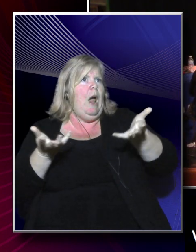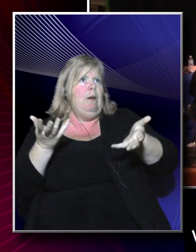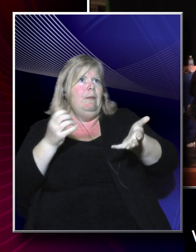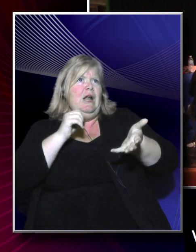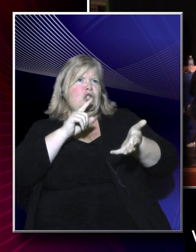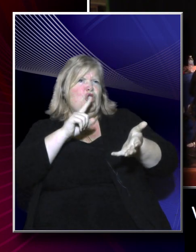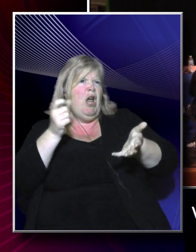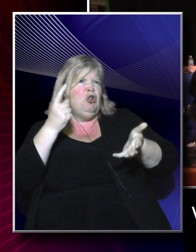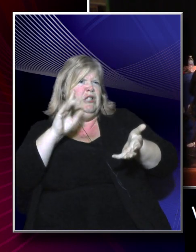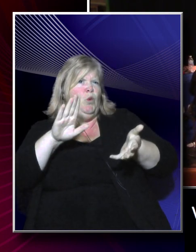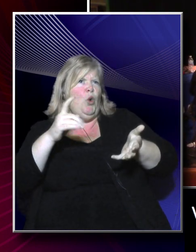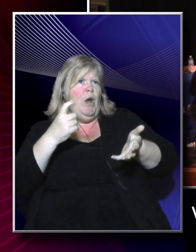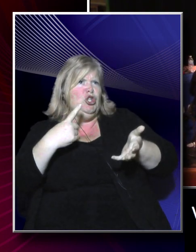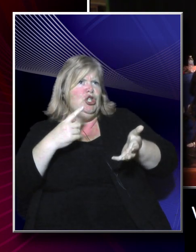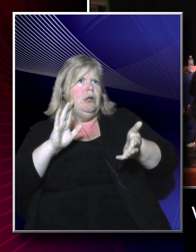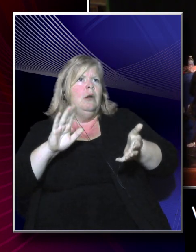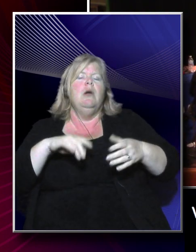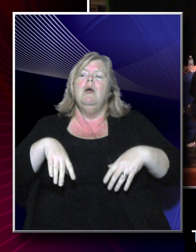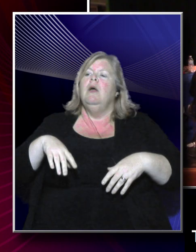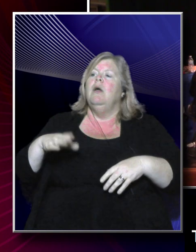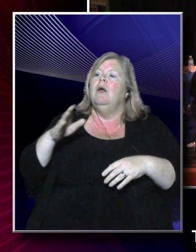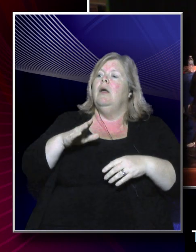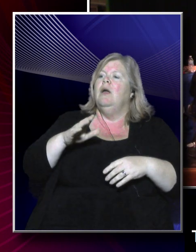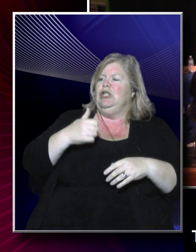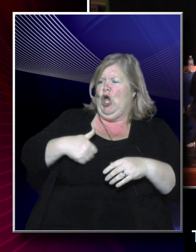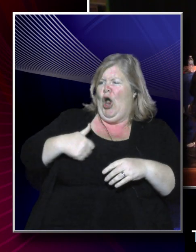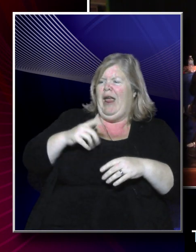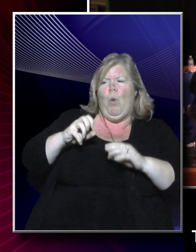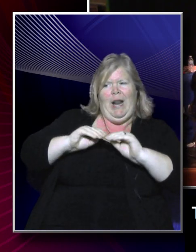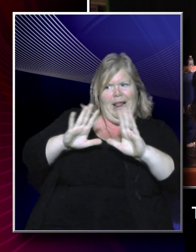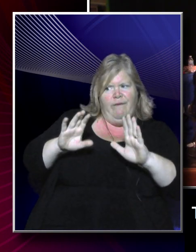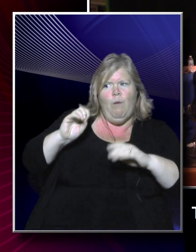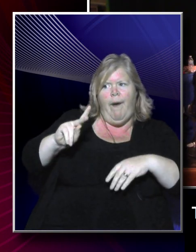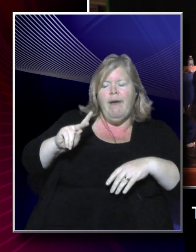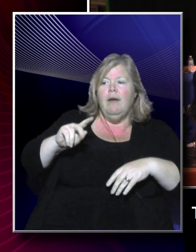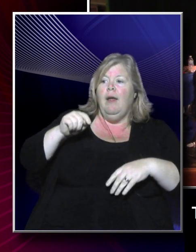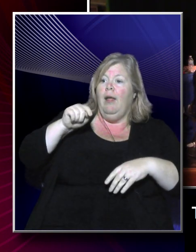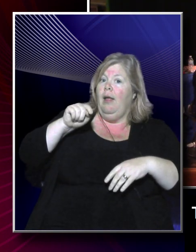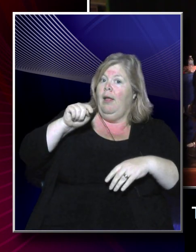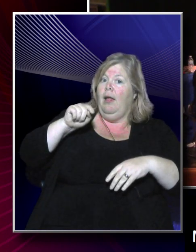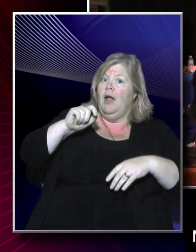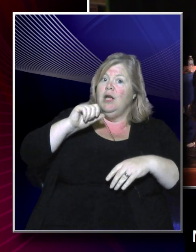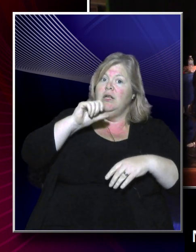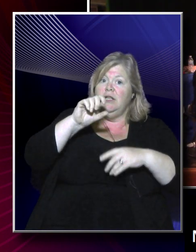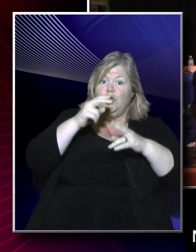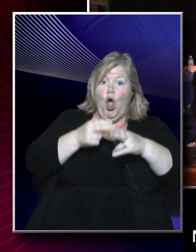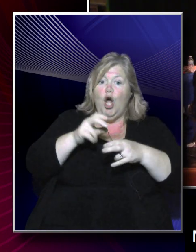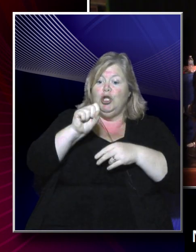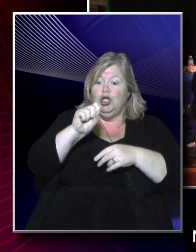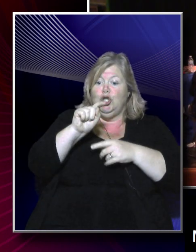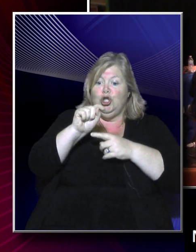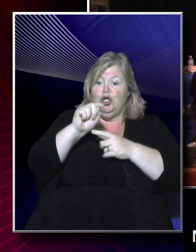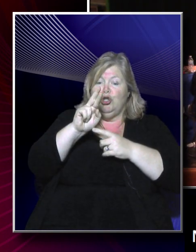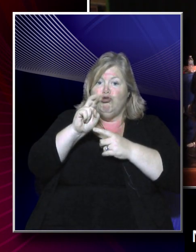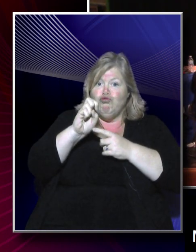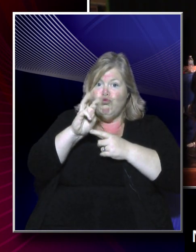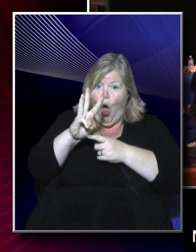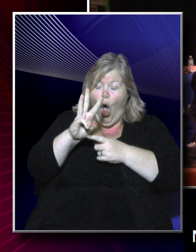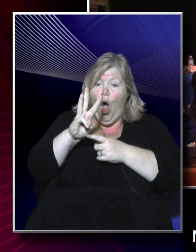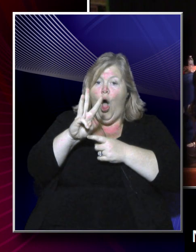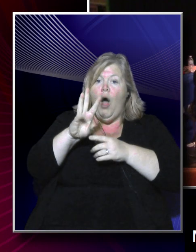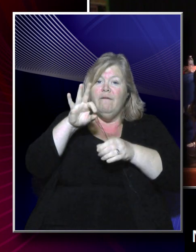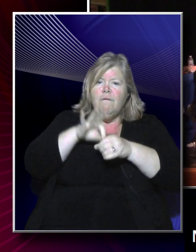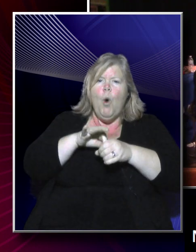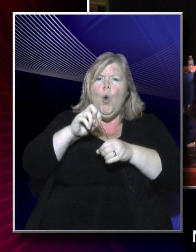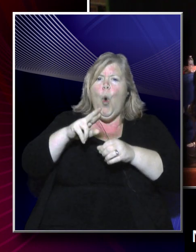sure I understand the question. Sorry, I just want to clarify. This is not a straw vote, or is this us expressing our opinion?